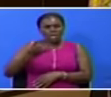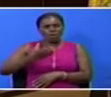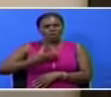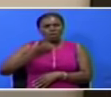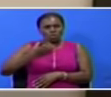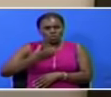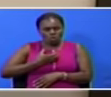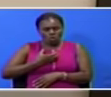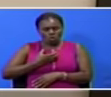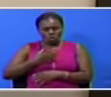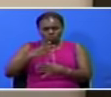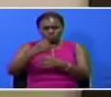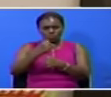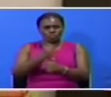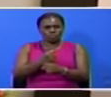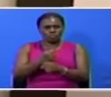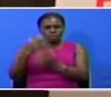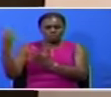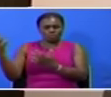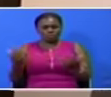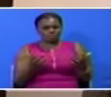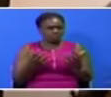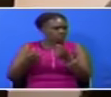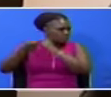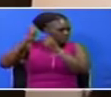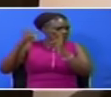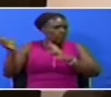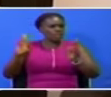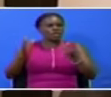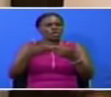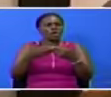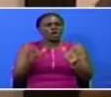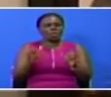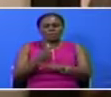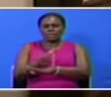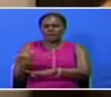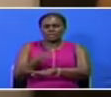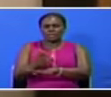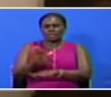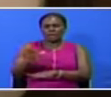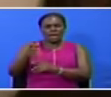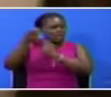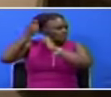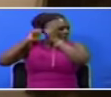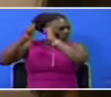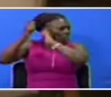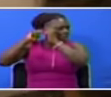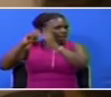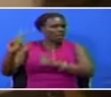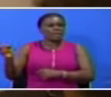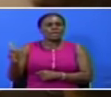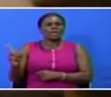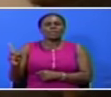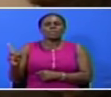manufacturing plant and process human hair and wigs. She was ready to open multiple branches of her salon across Nairobi.